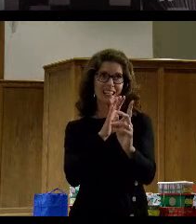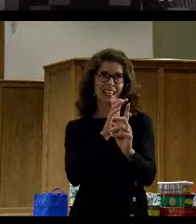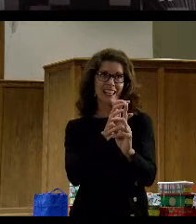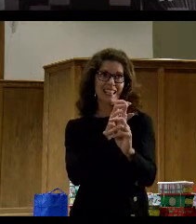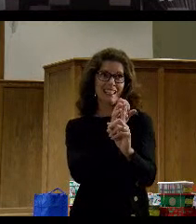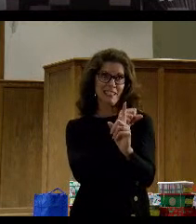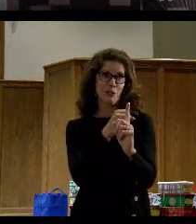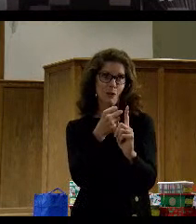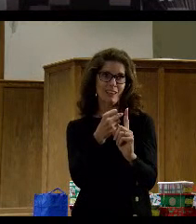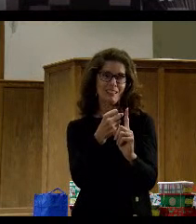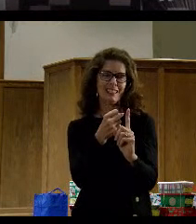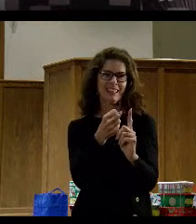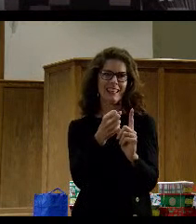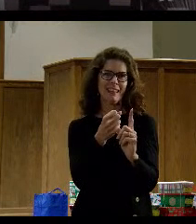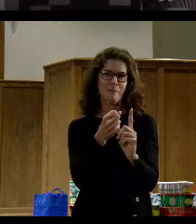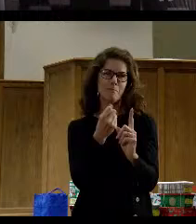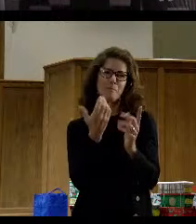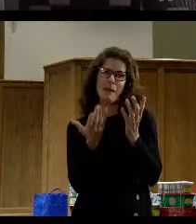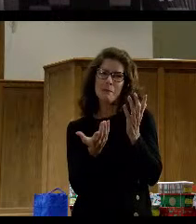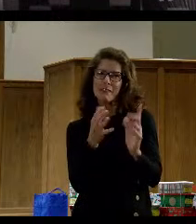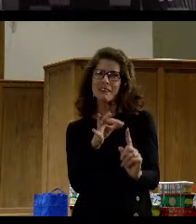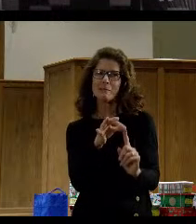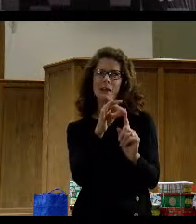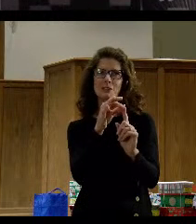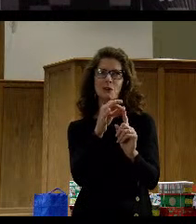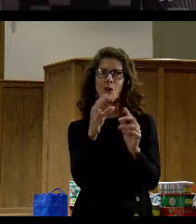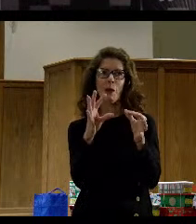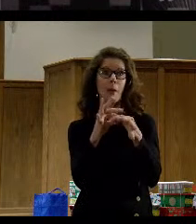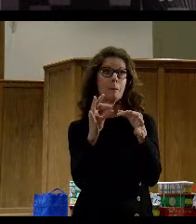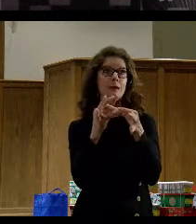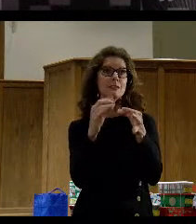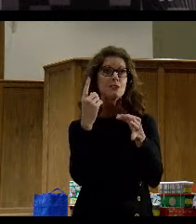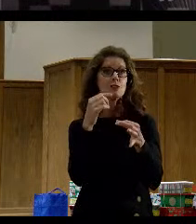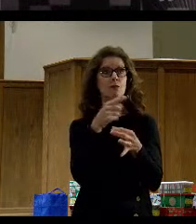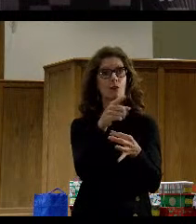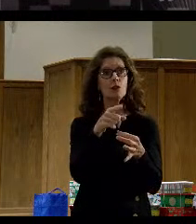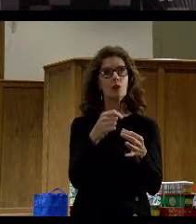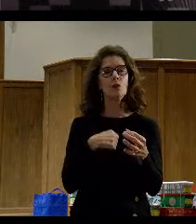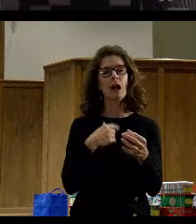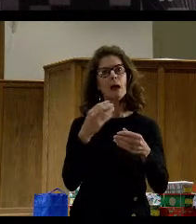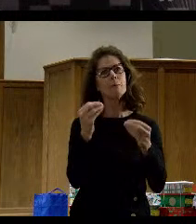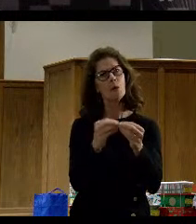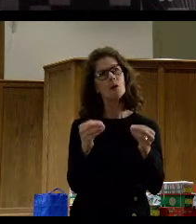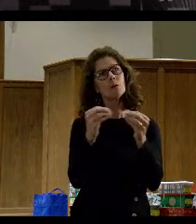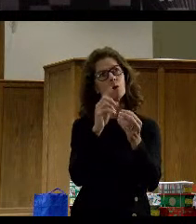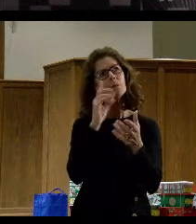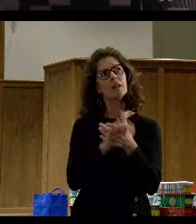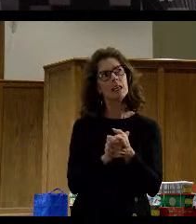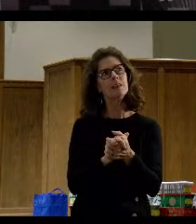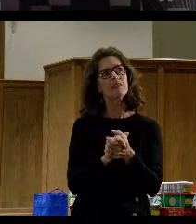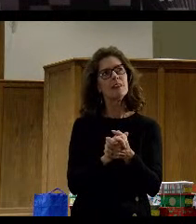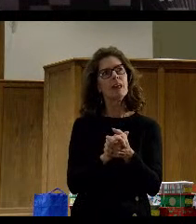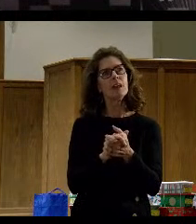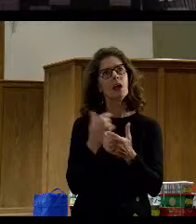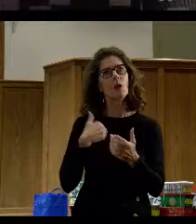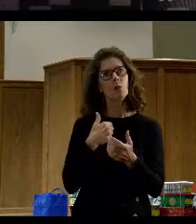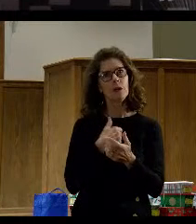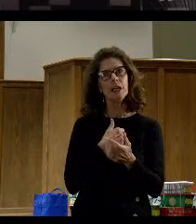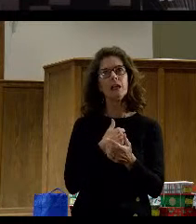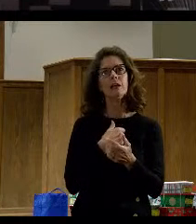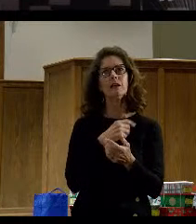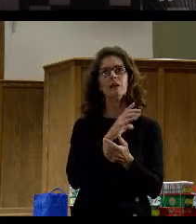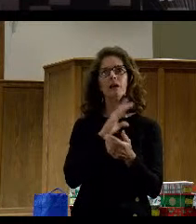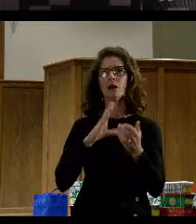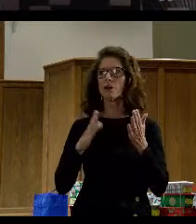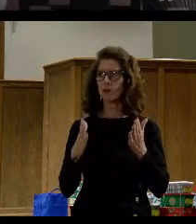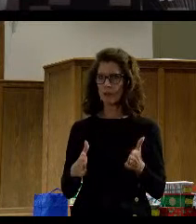more am believing that we as Christians can actually make progress in this particular area.